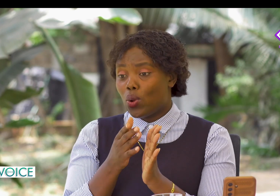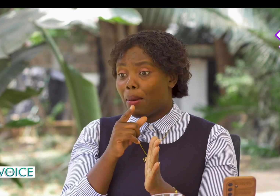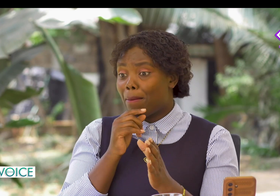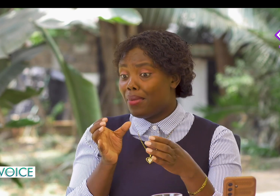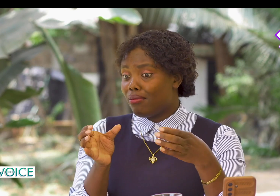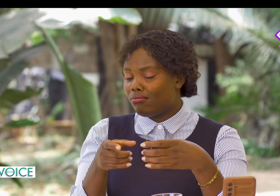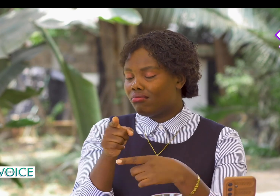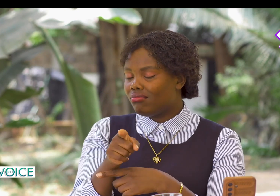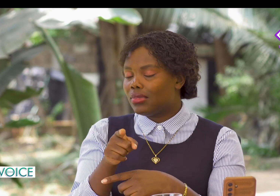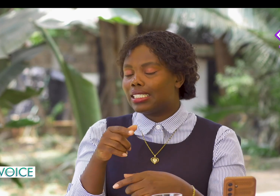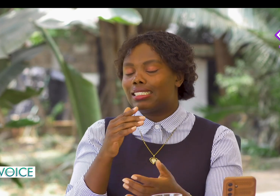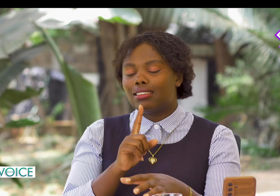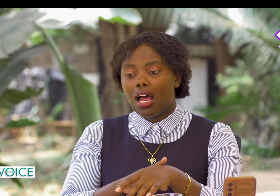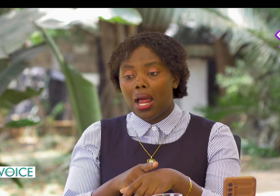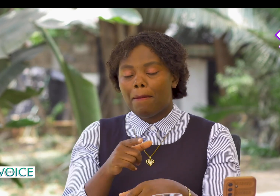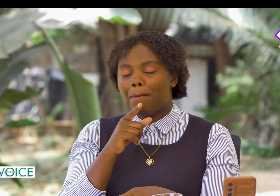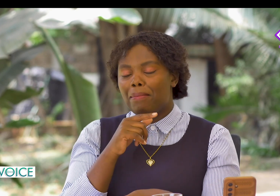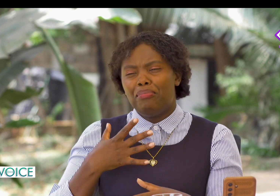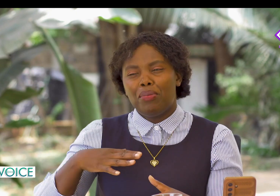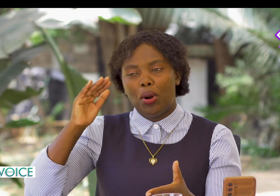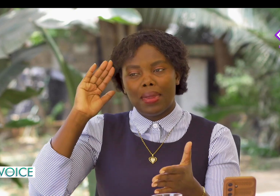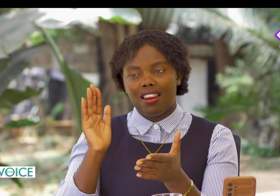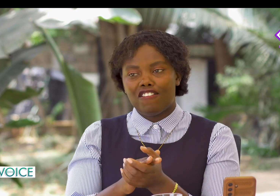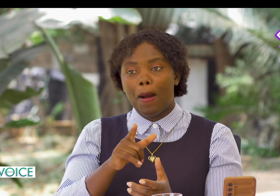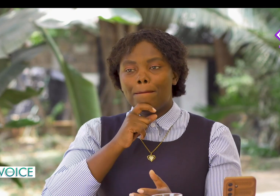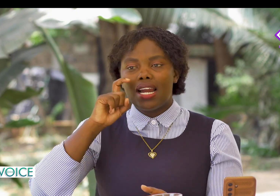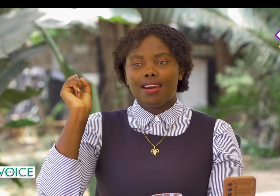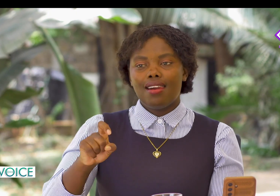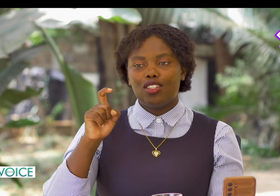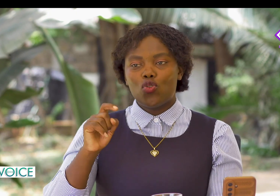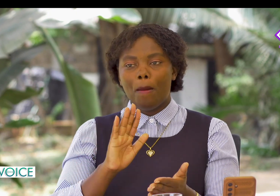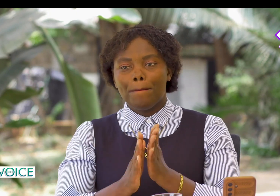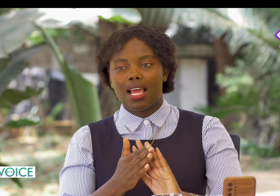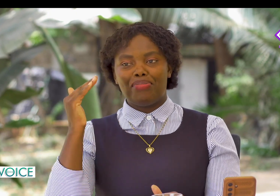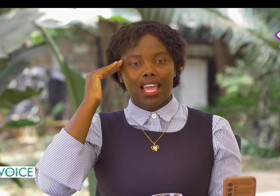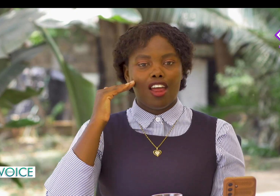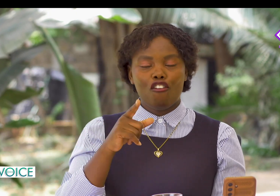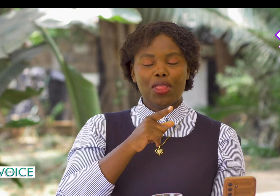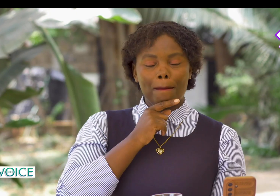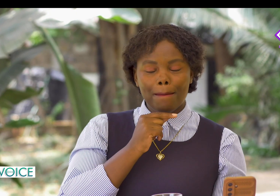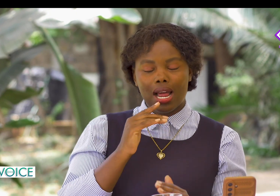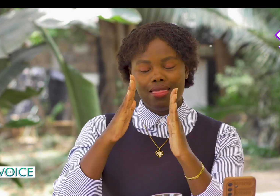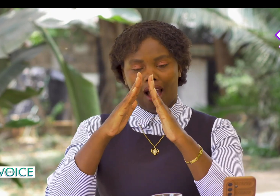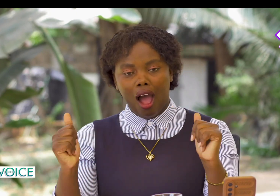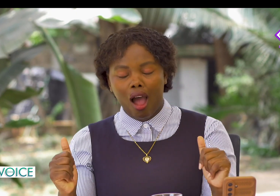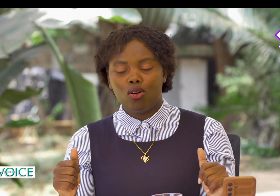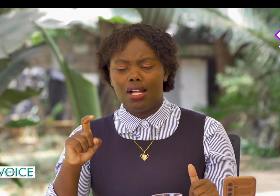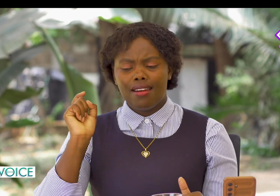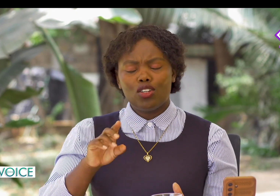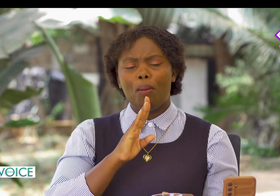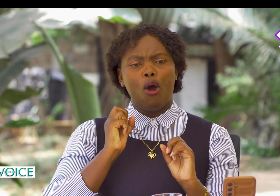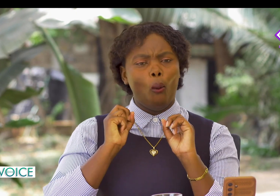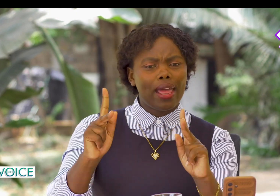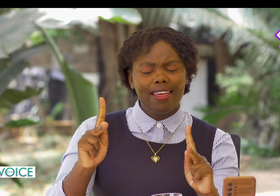health, especially related to men. Some people believe that men must become the head